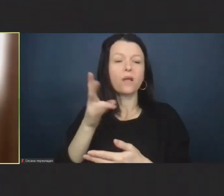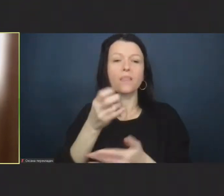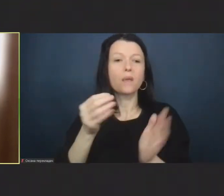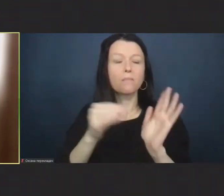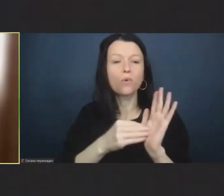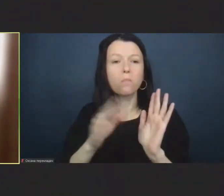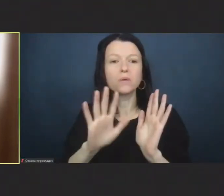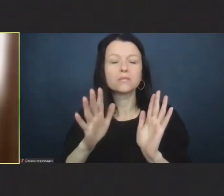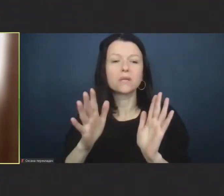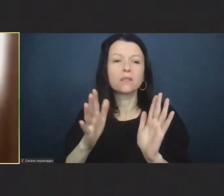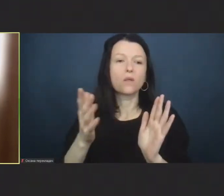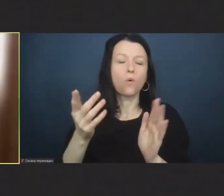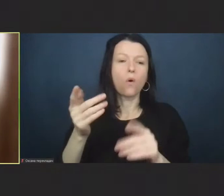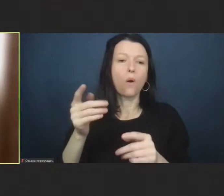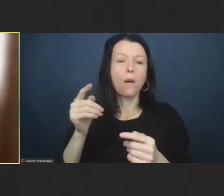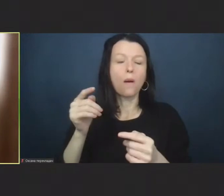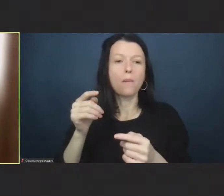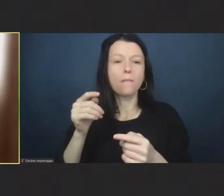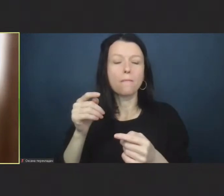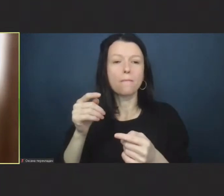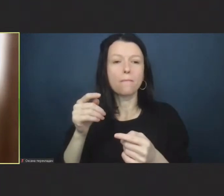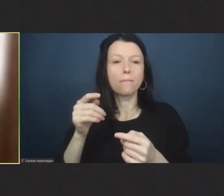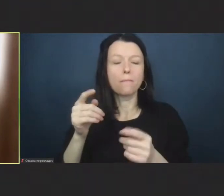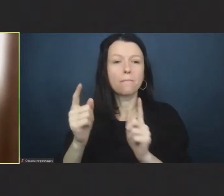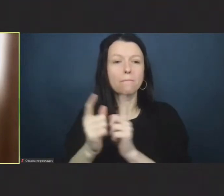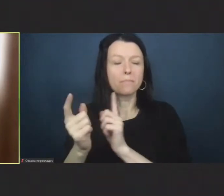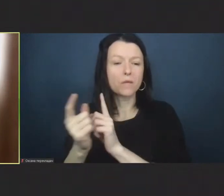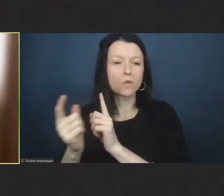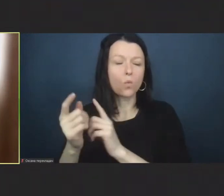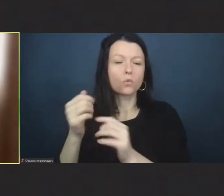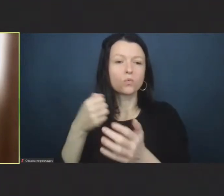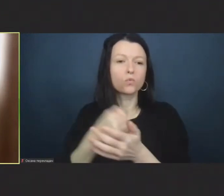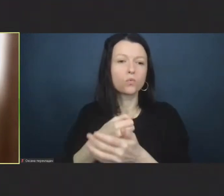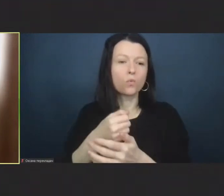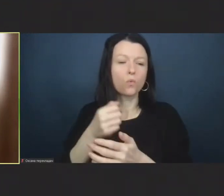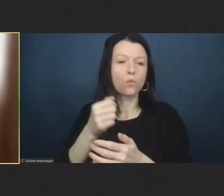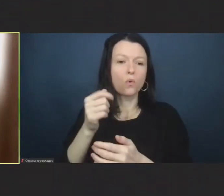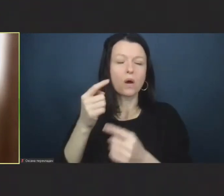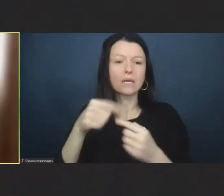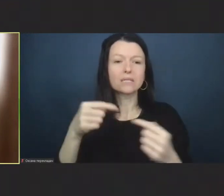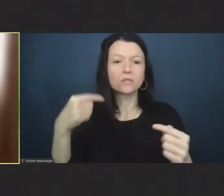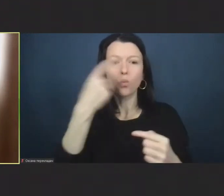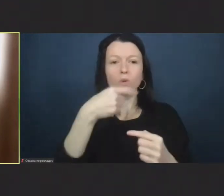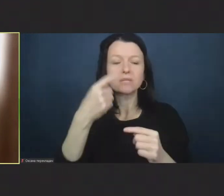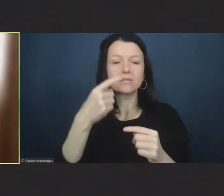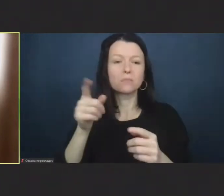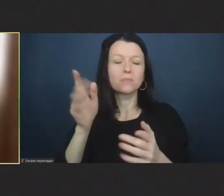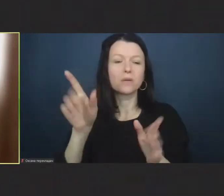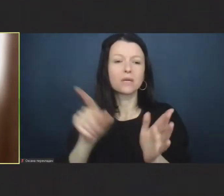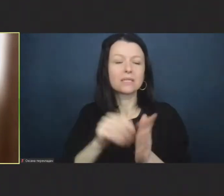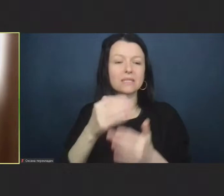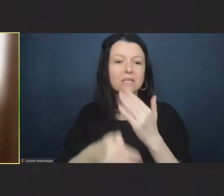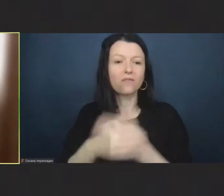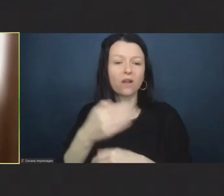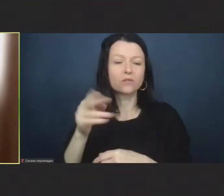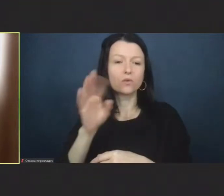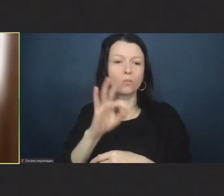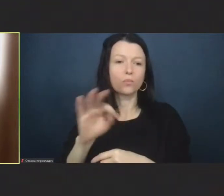We have also seen the lack of differentiated policy towards different kinds